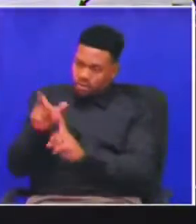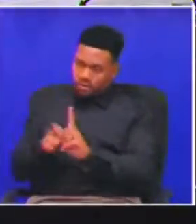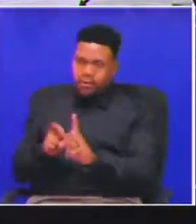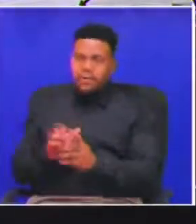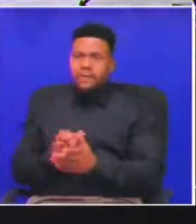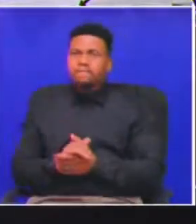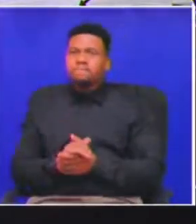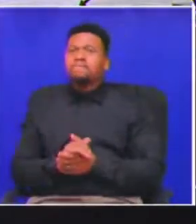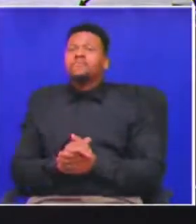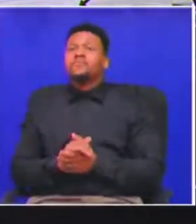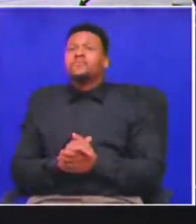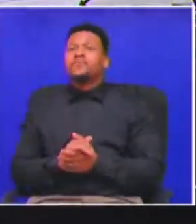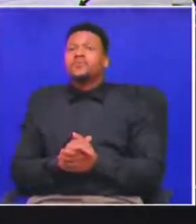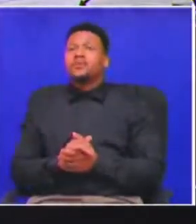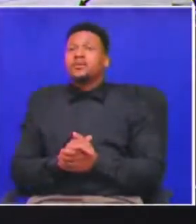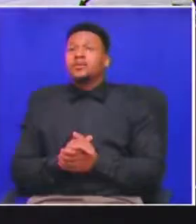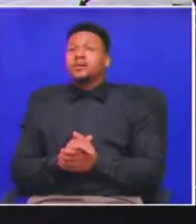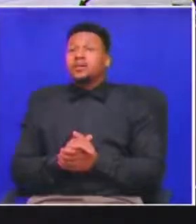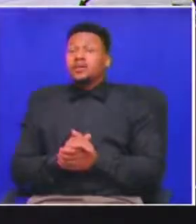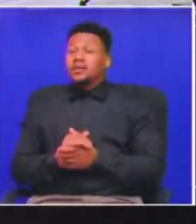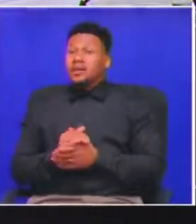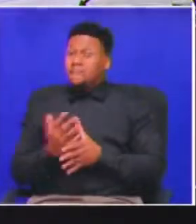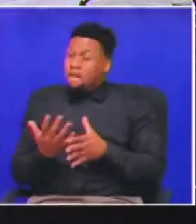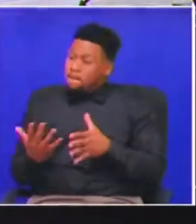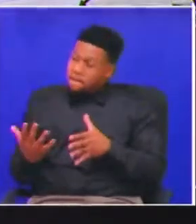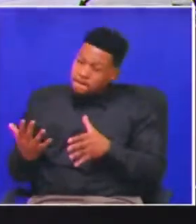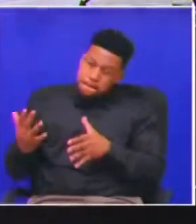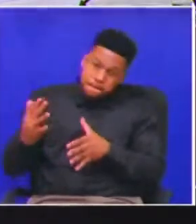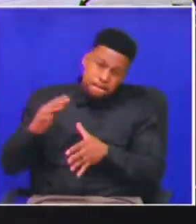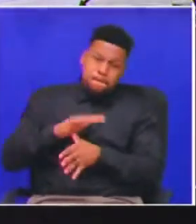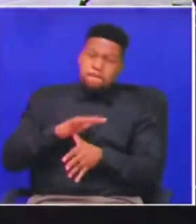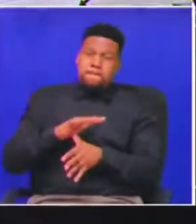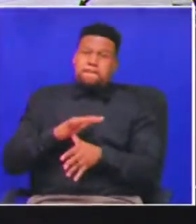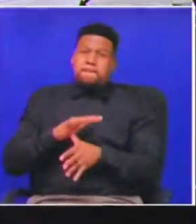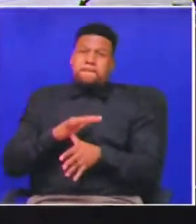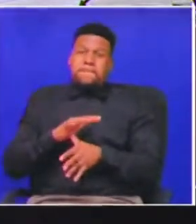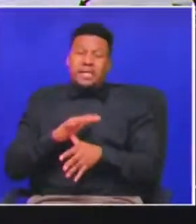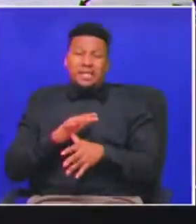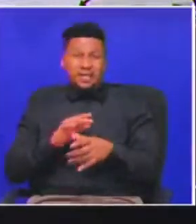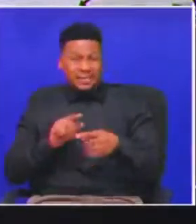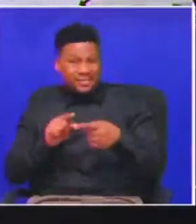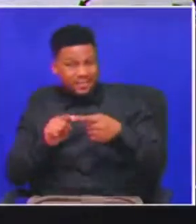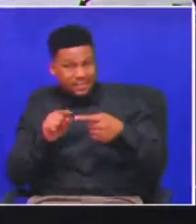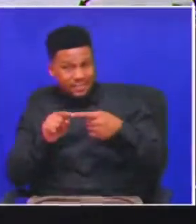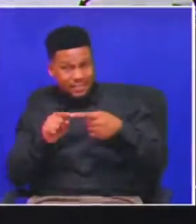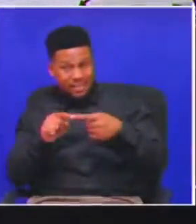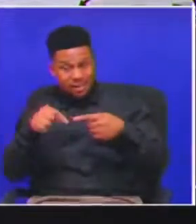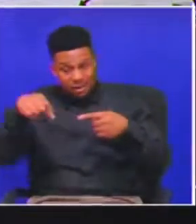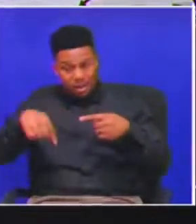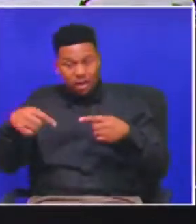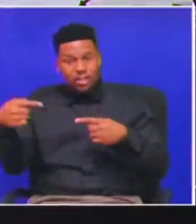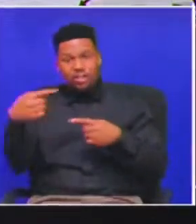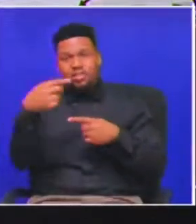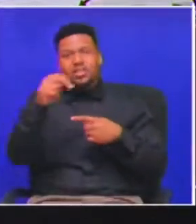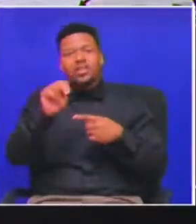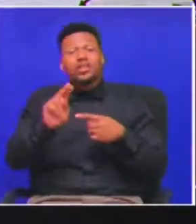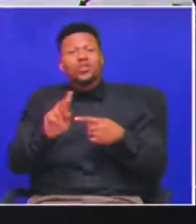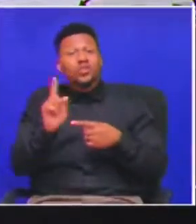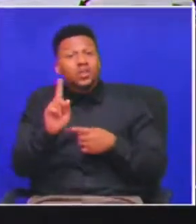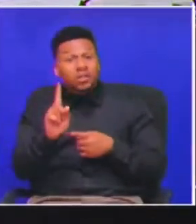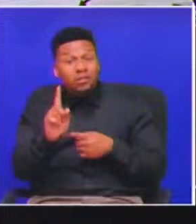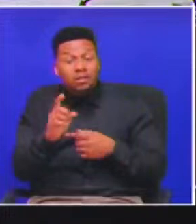One of the key priorities that we set out as the Government of National Unity is to foster economic growth.